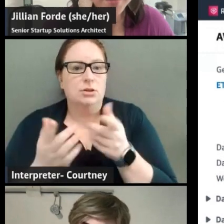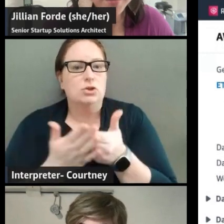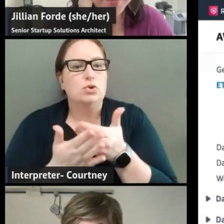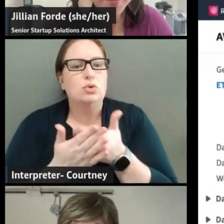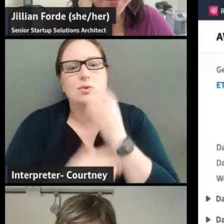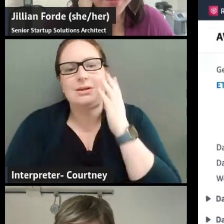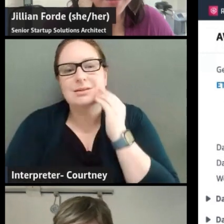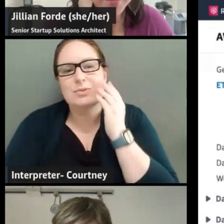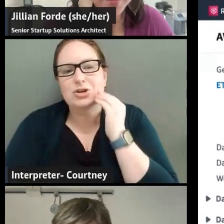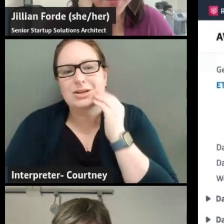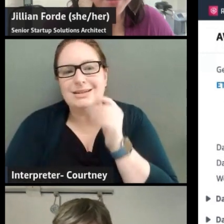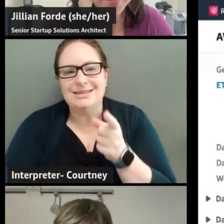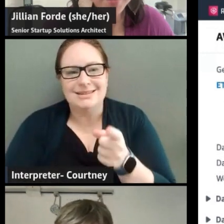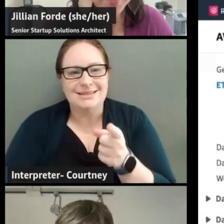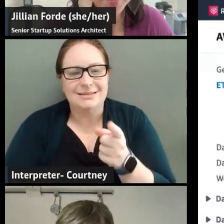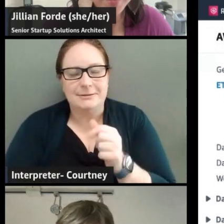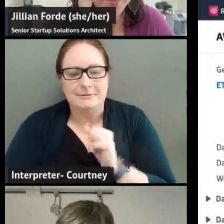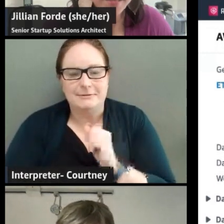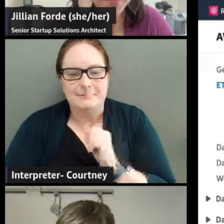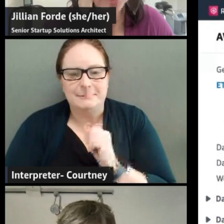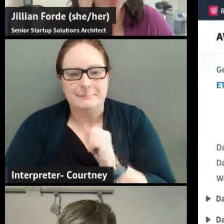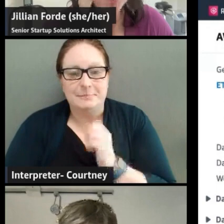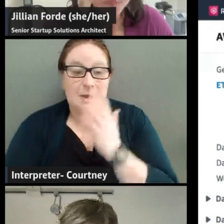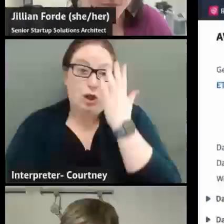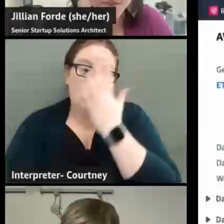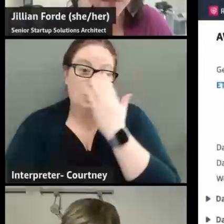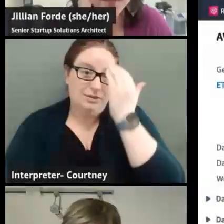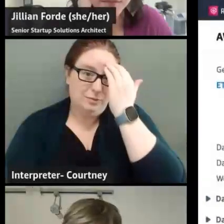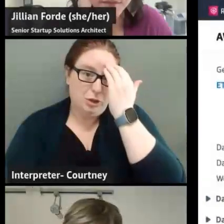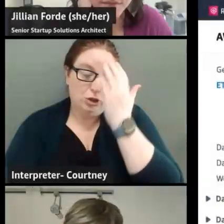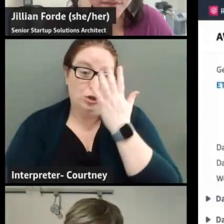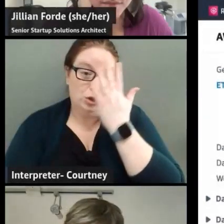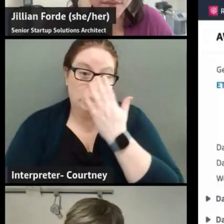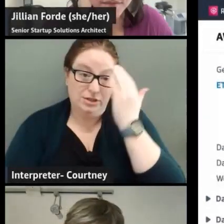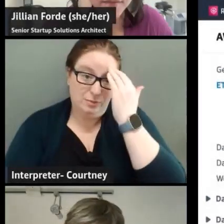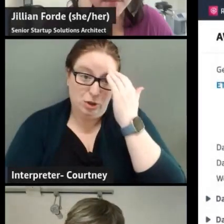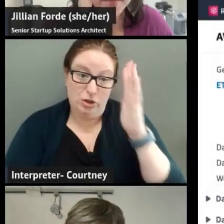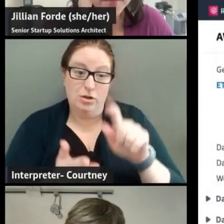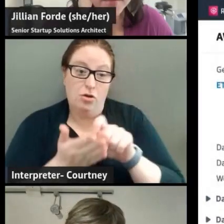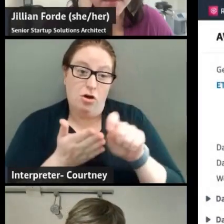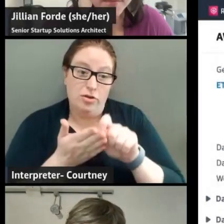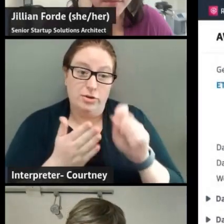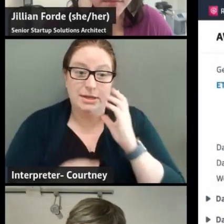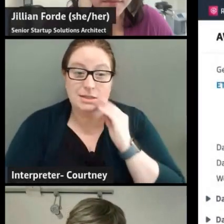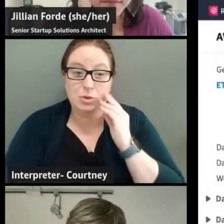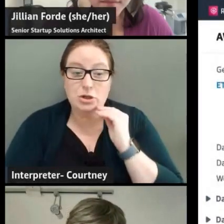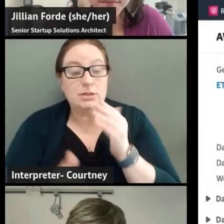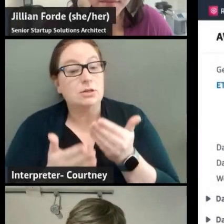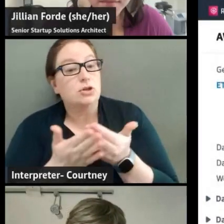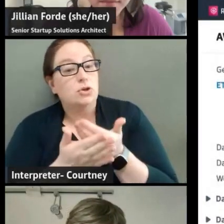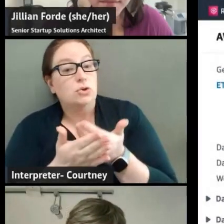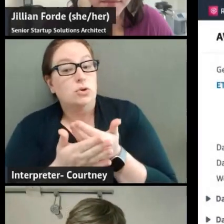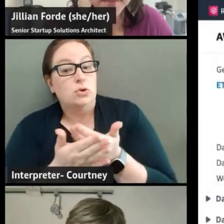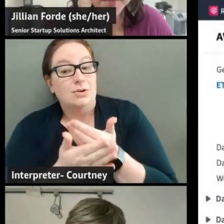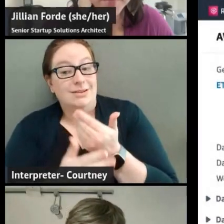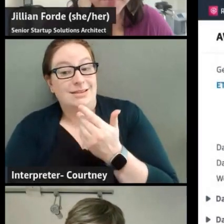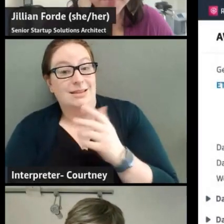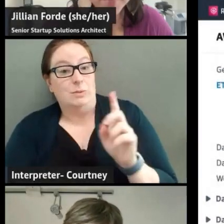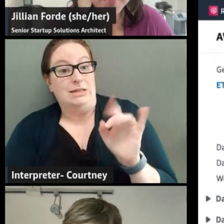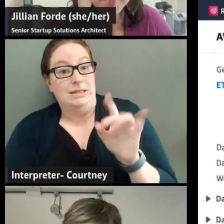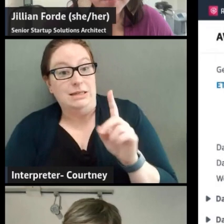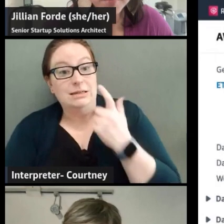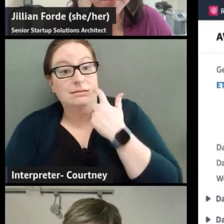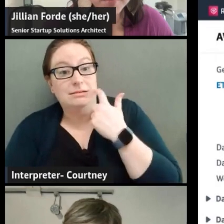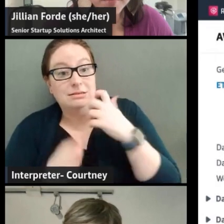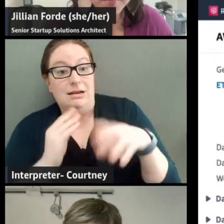experience. It looks very familiar to what we just showed, which is the authoring experience. The new thing that we did add, as I mentioned